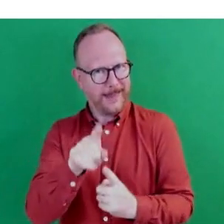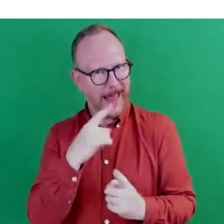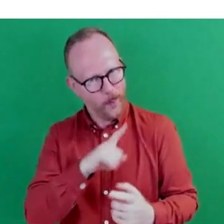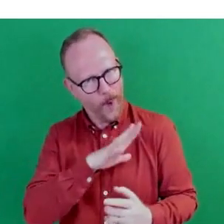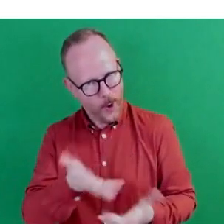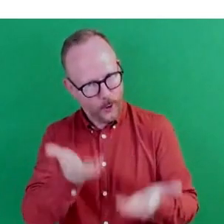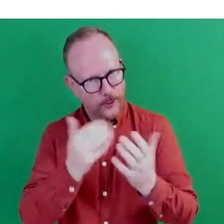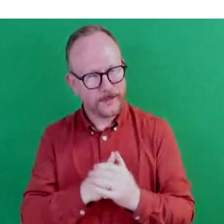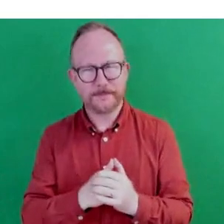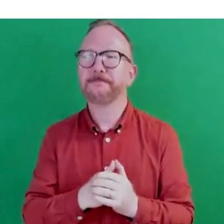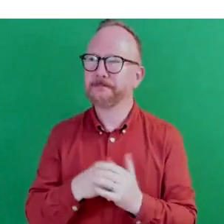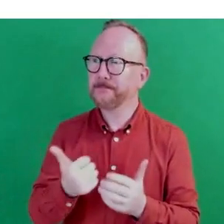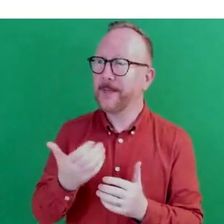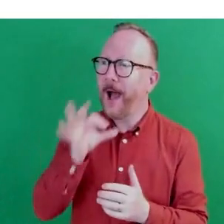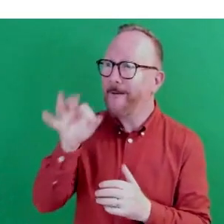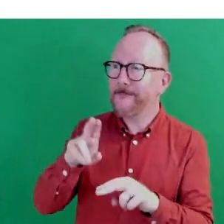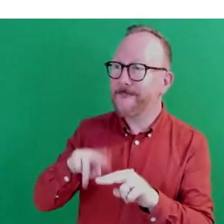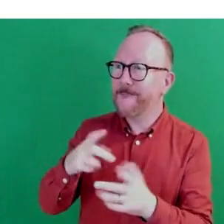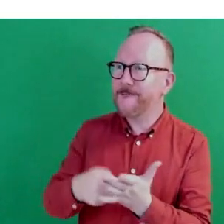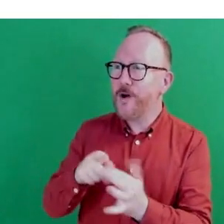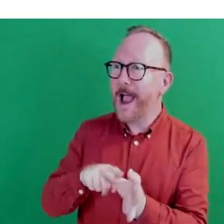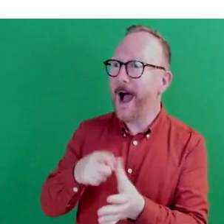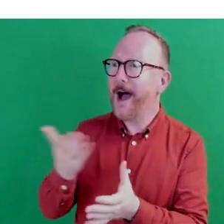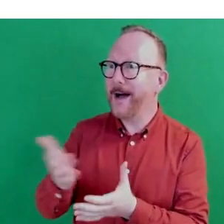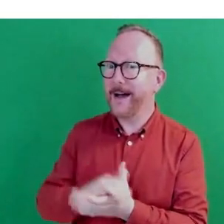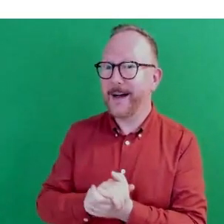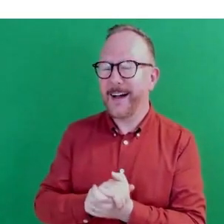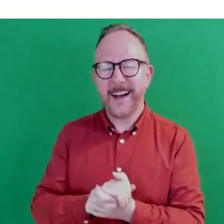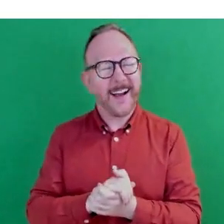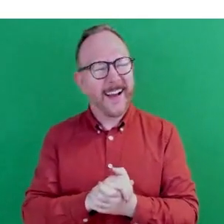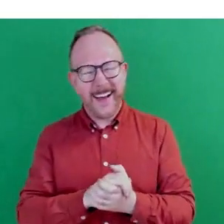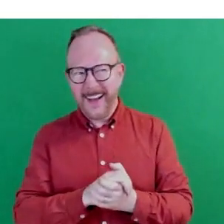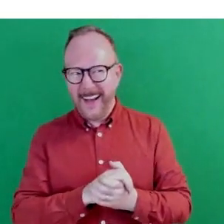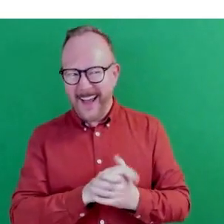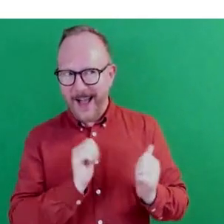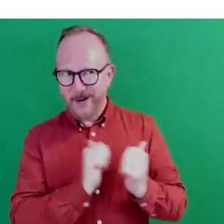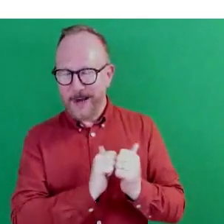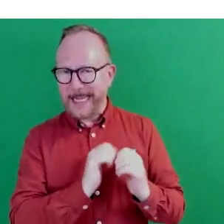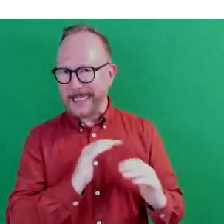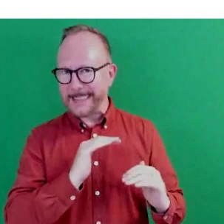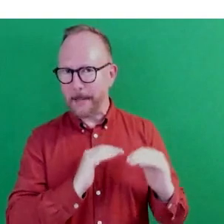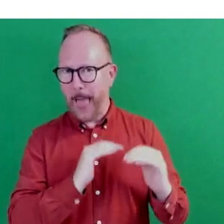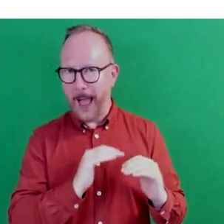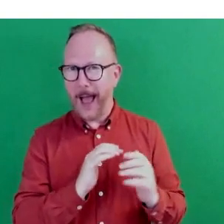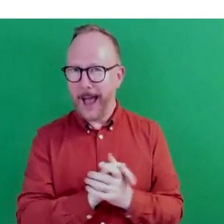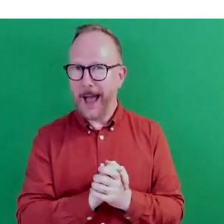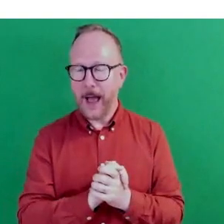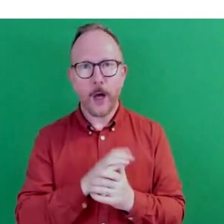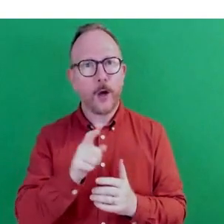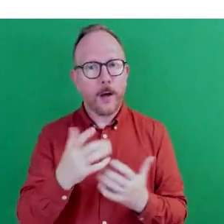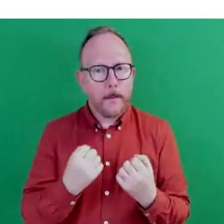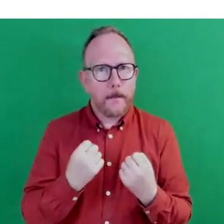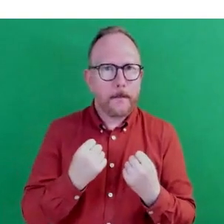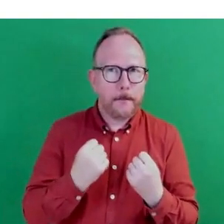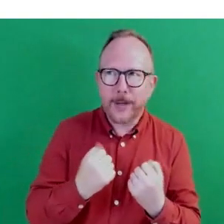Advice. Freya, what would you say? I think I'd say quite similarly, if you have a passion for working with children's mental